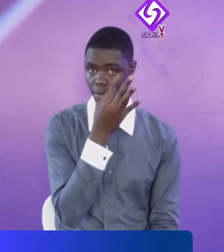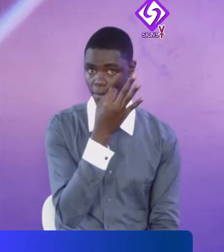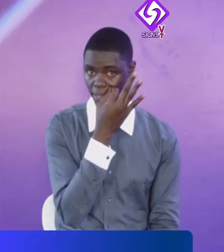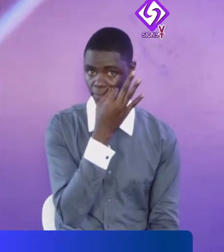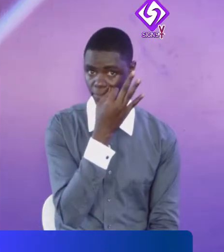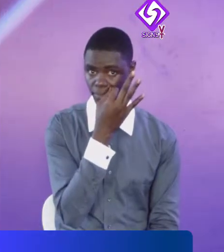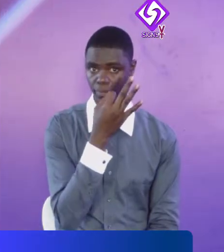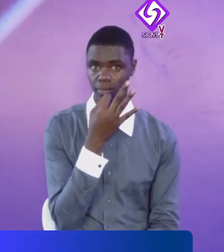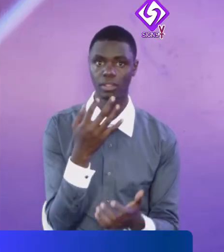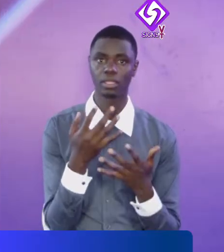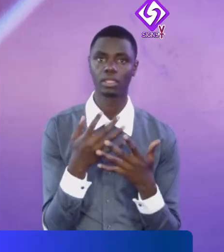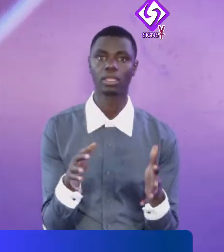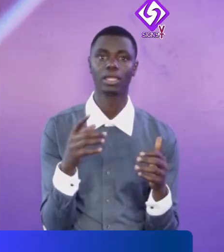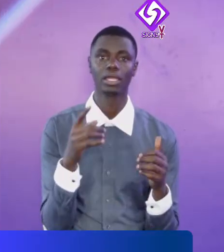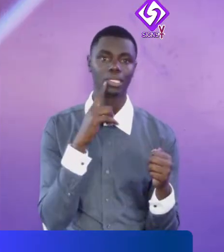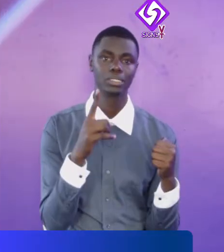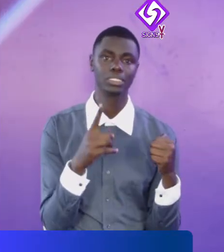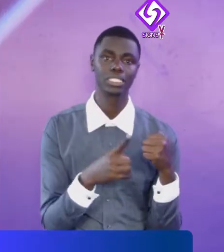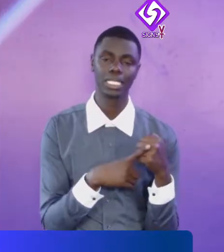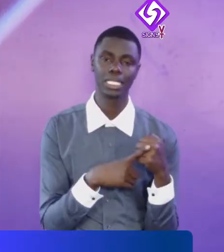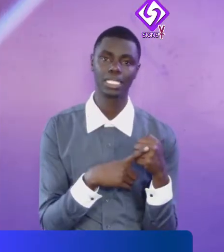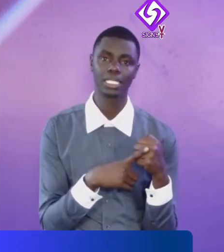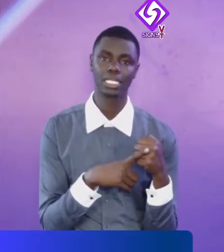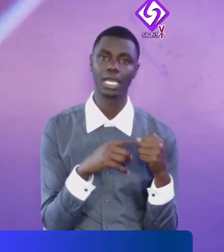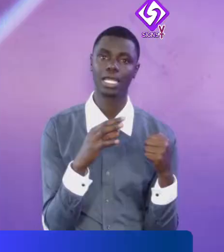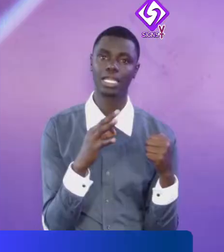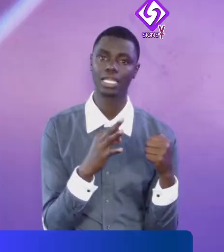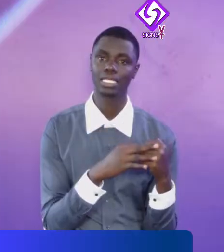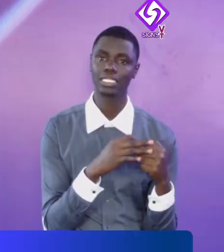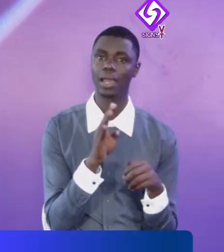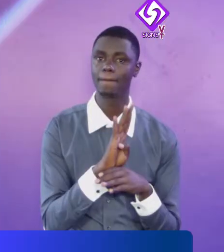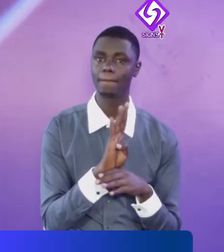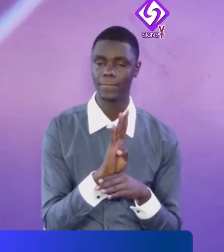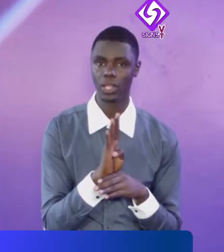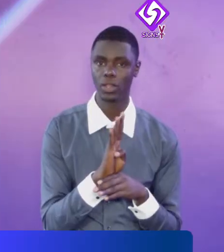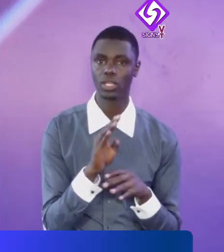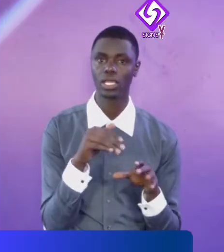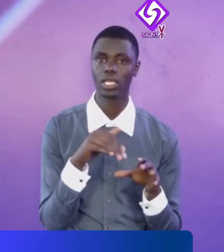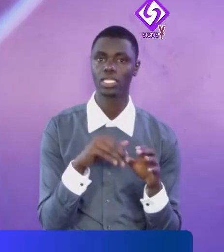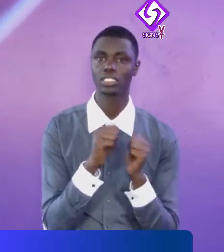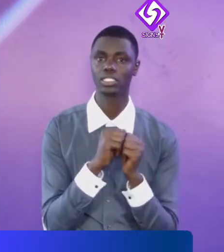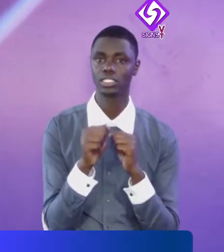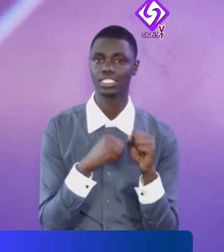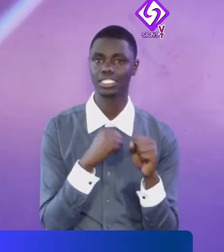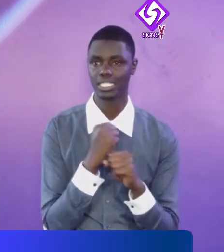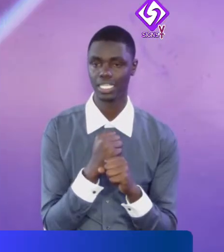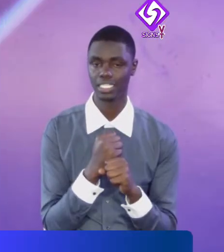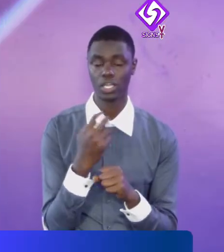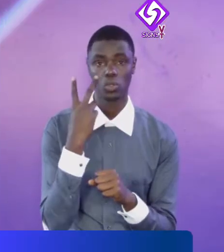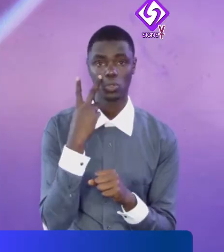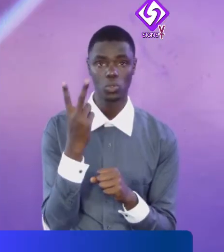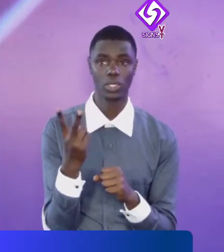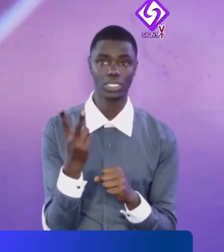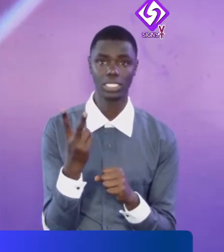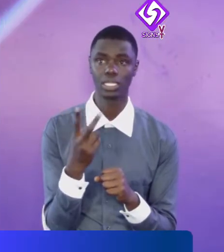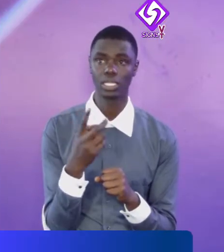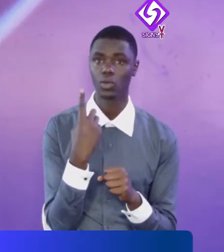Kibaki gobbled 608 billion in 10 years. So you can see who was eating